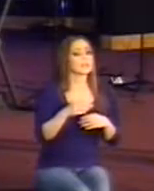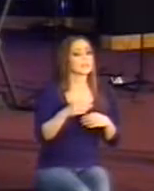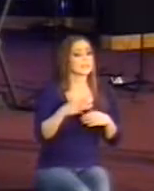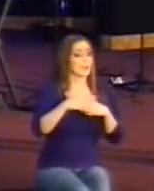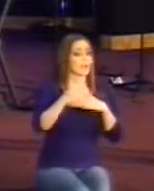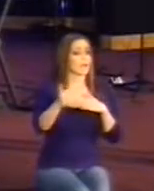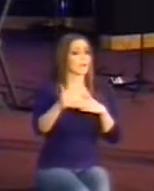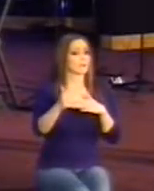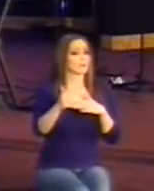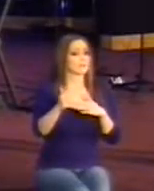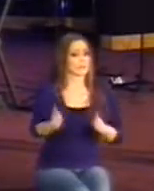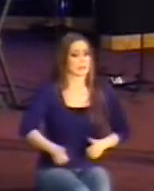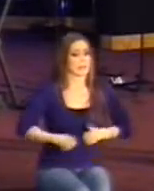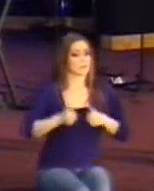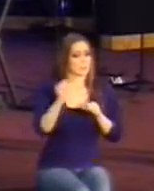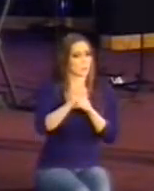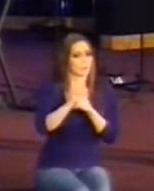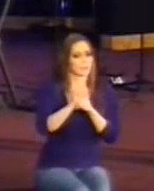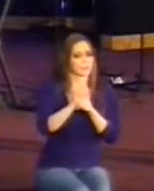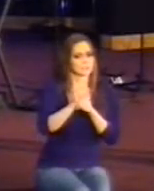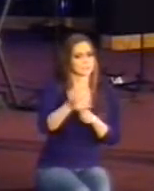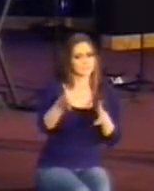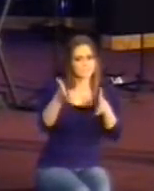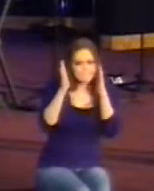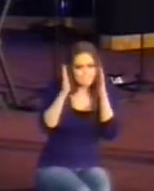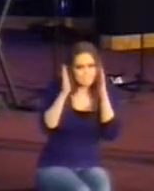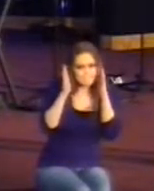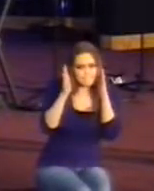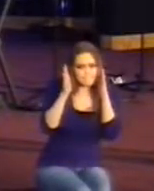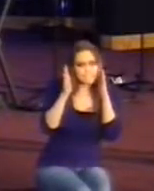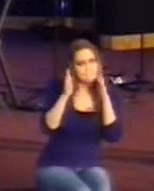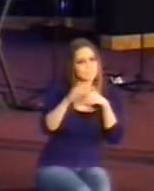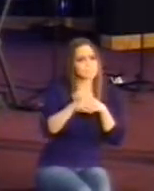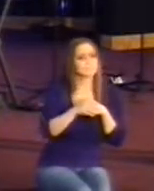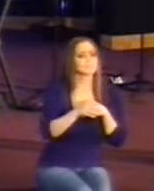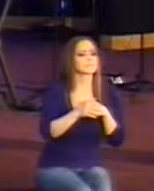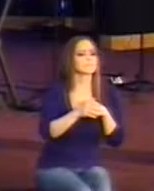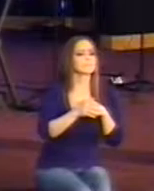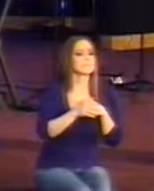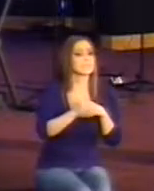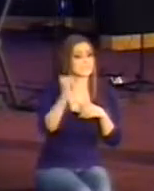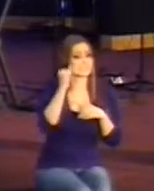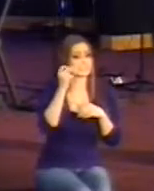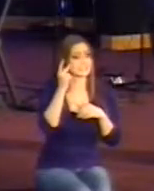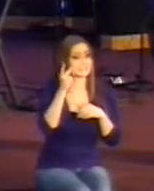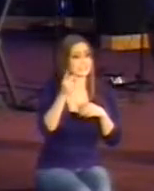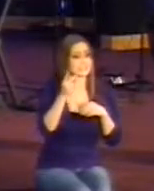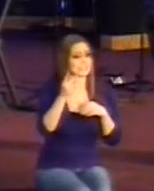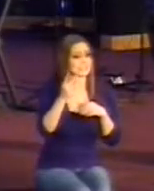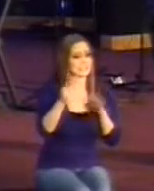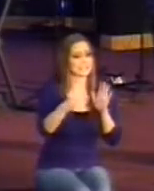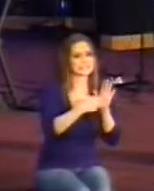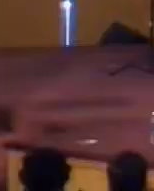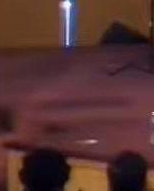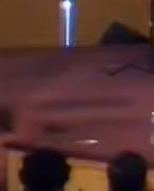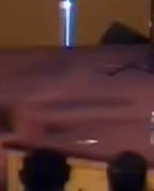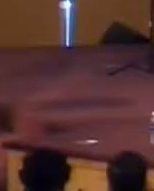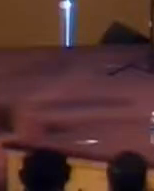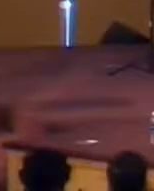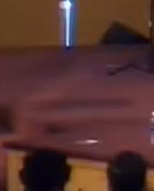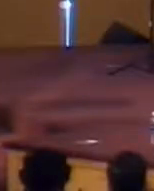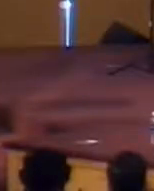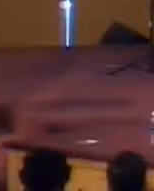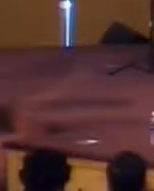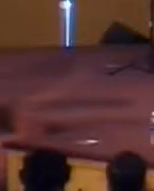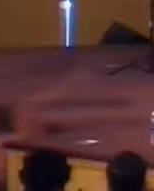is directed toward. We can see plenty of examples throughout history and in popular culture of people who have found